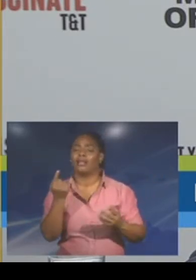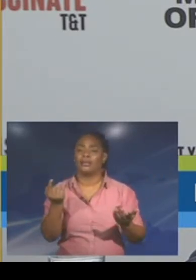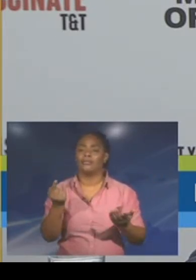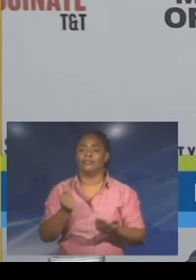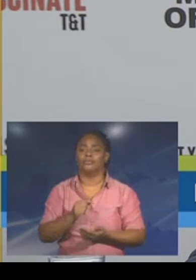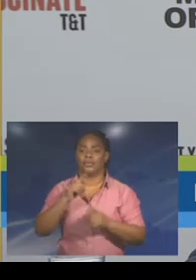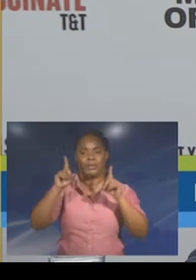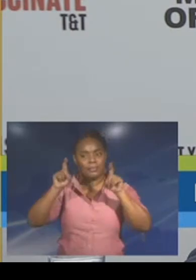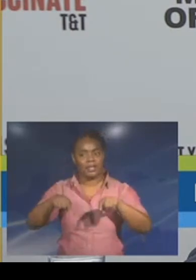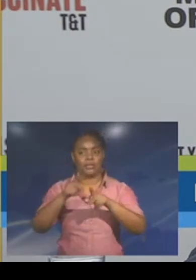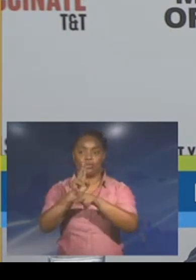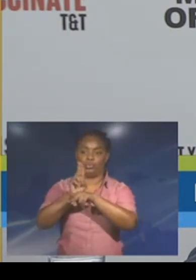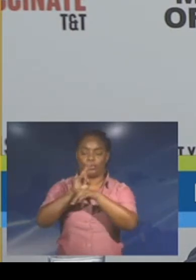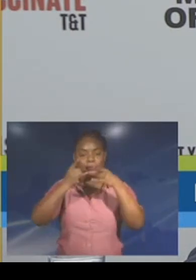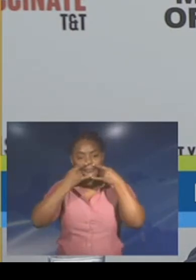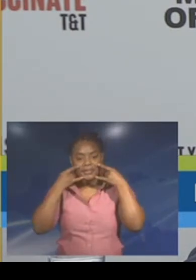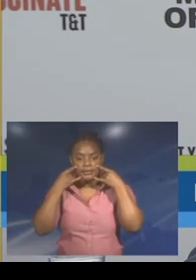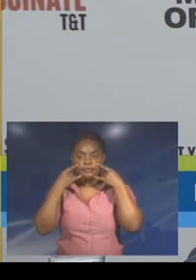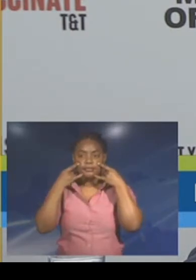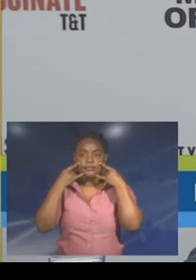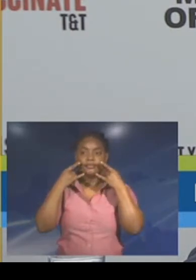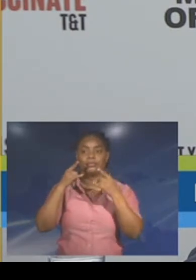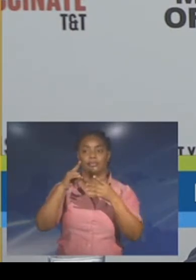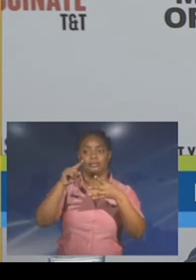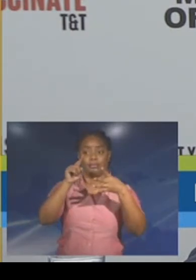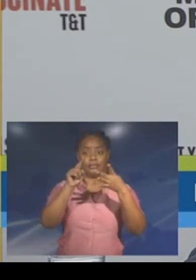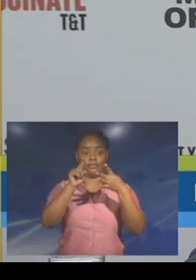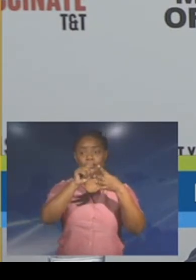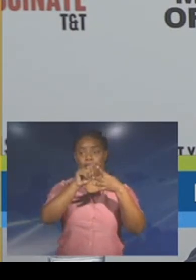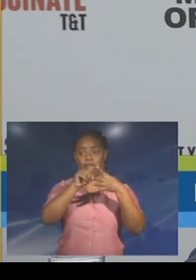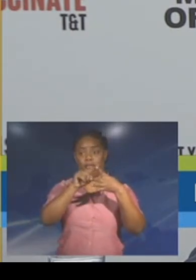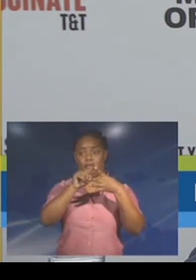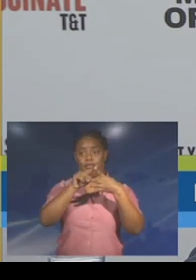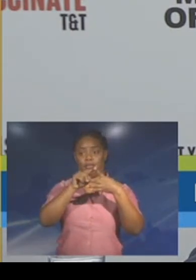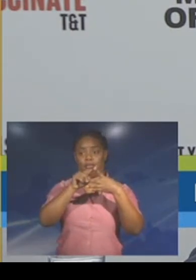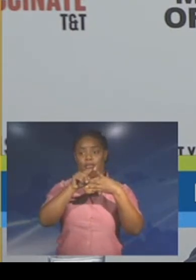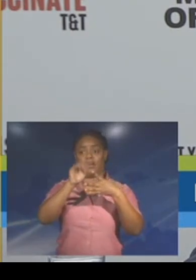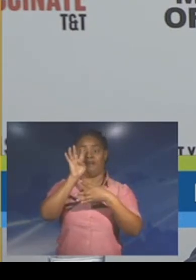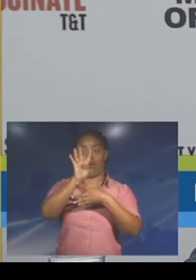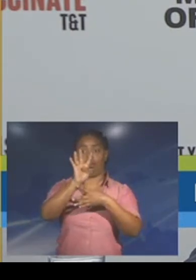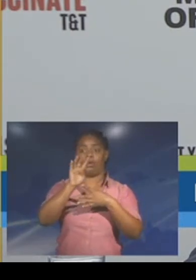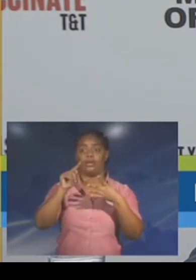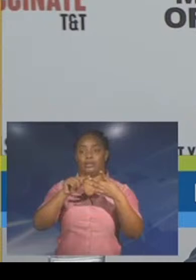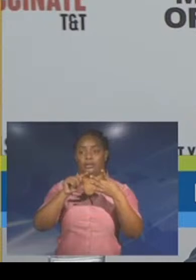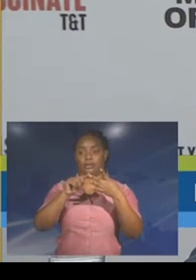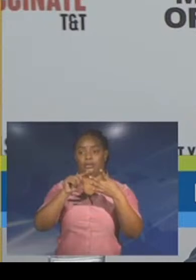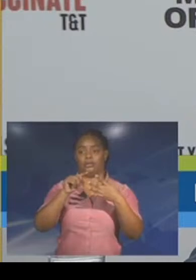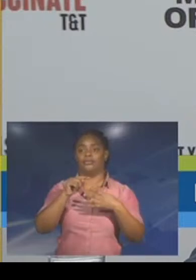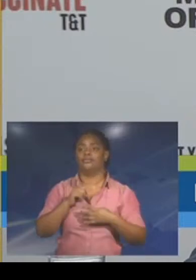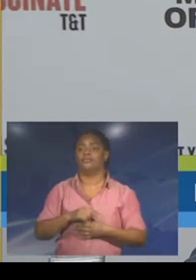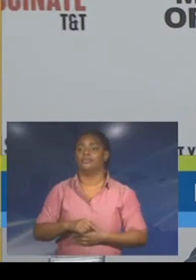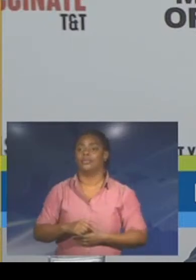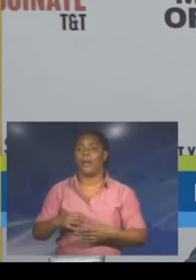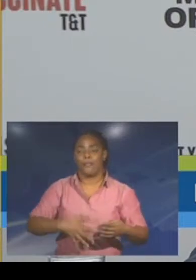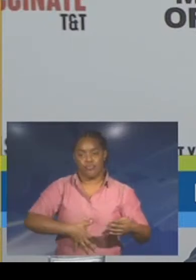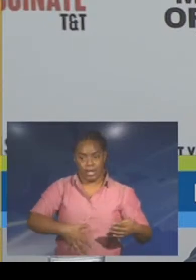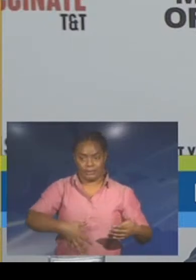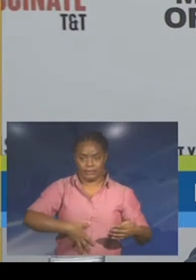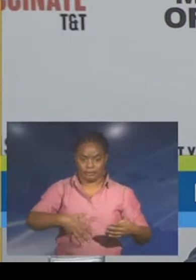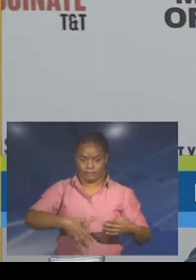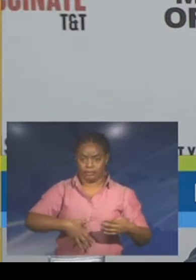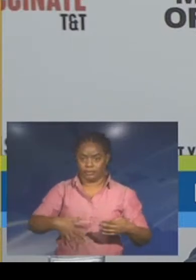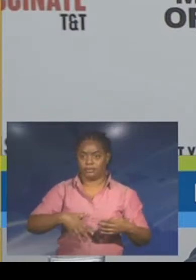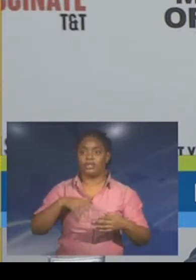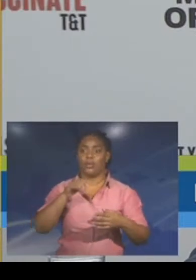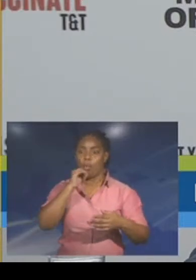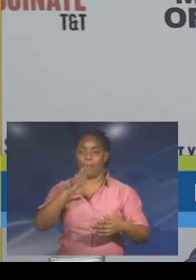population. So the 4 categories of persons that we are recommending that you still